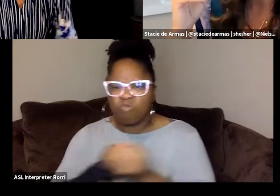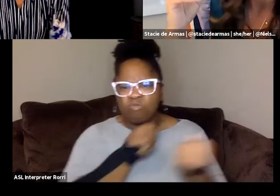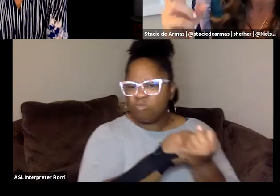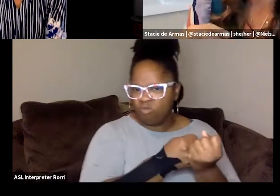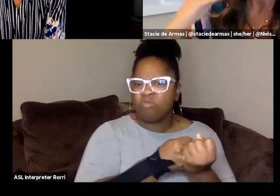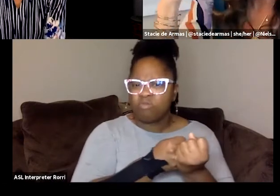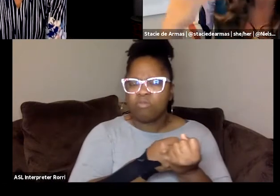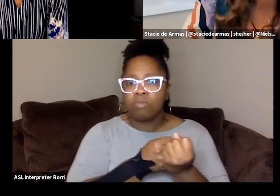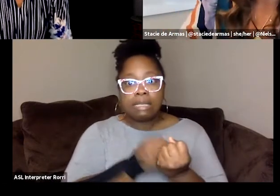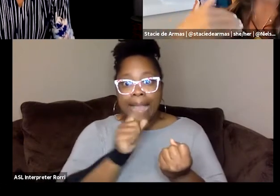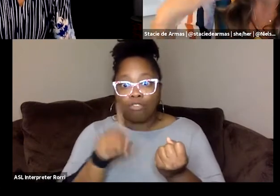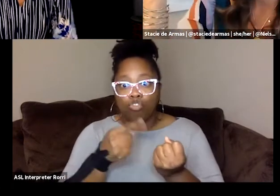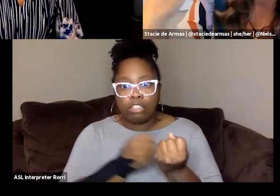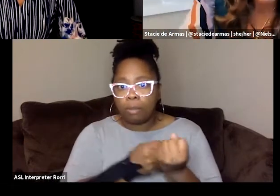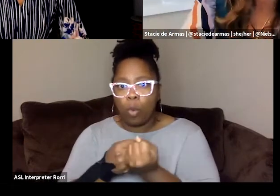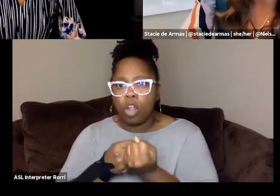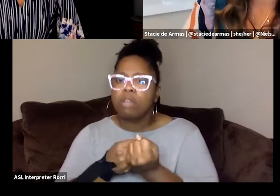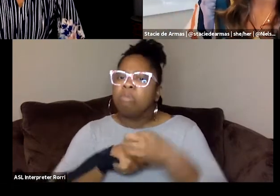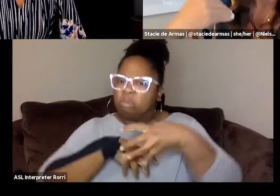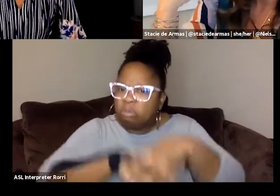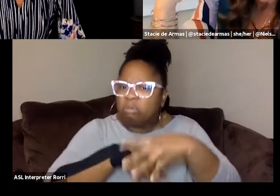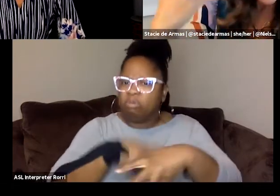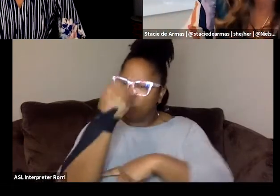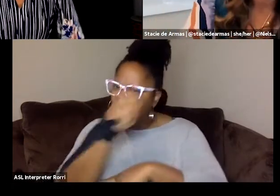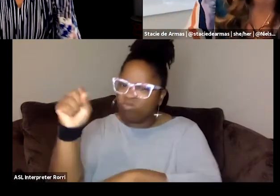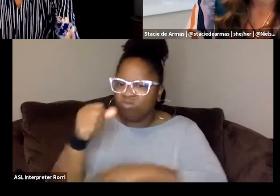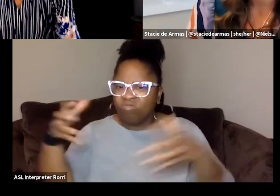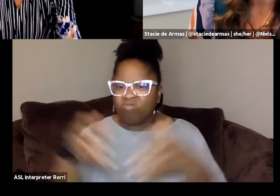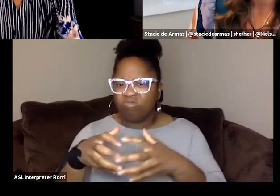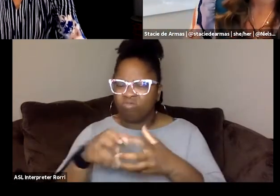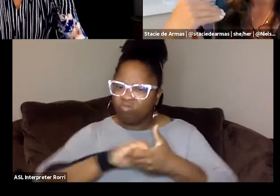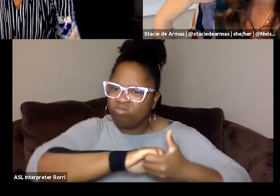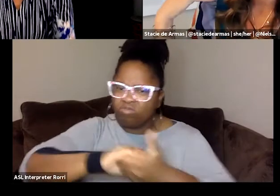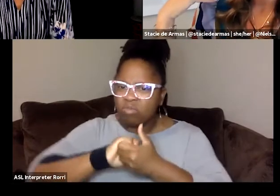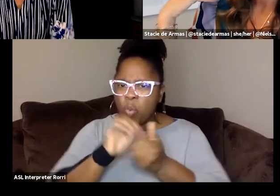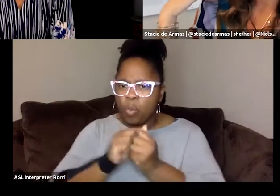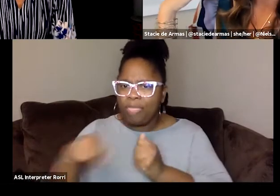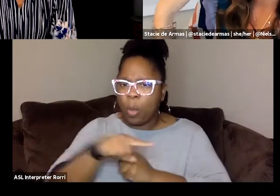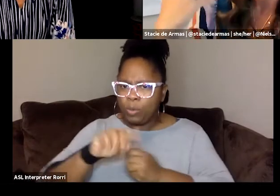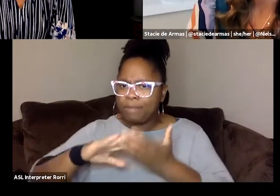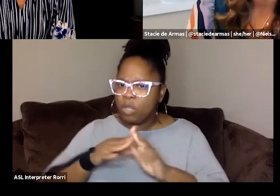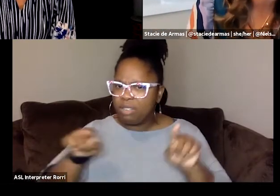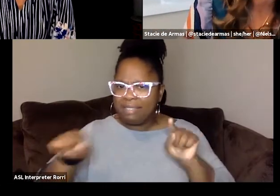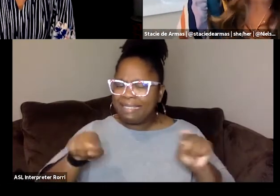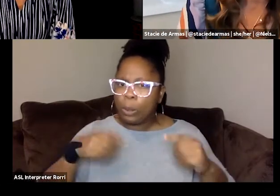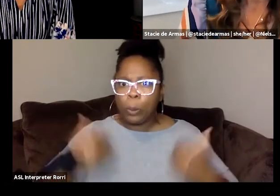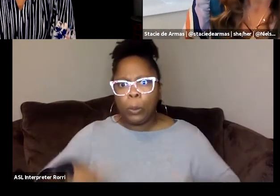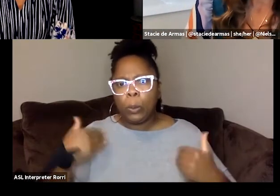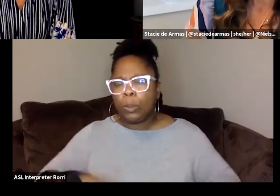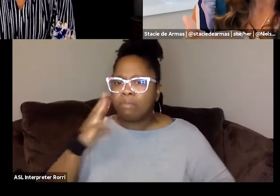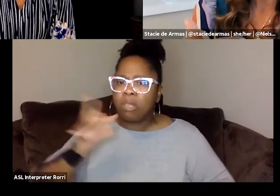not just supportive, marching alongside, carrying we are with those communities who have experienced unimaginable